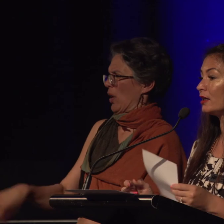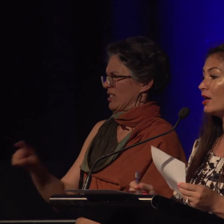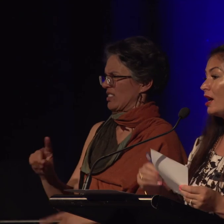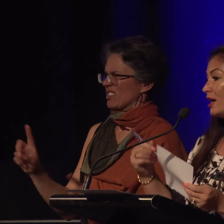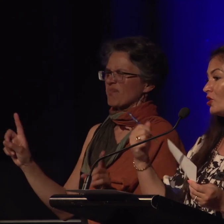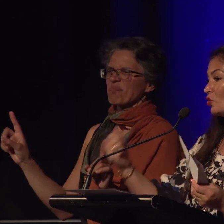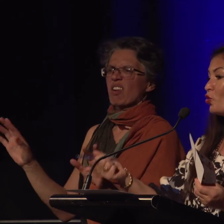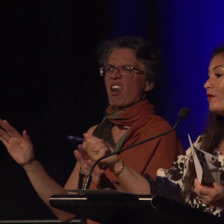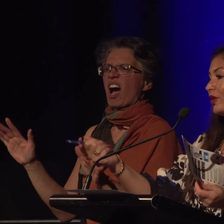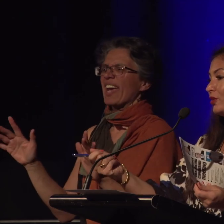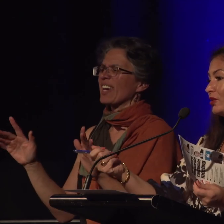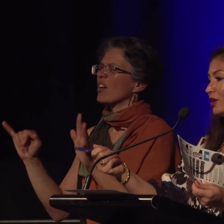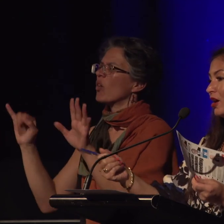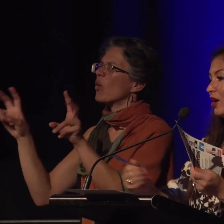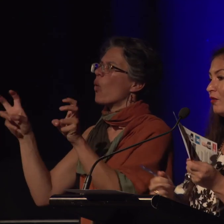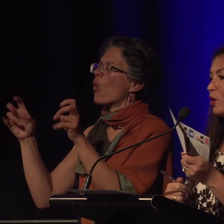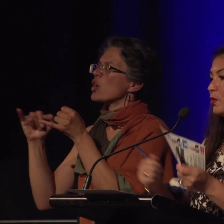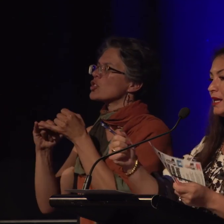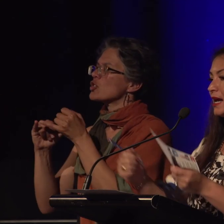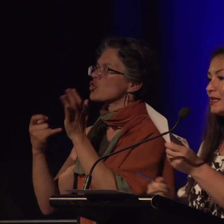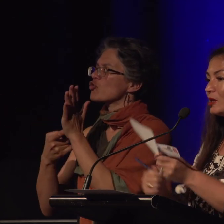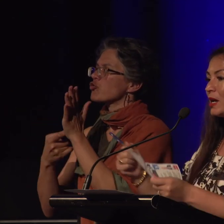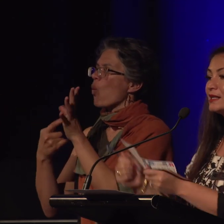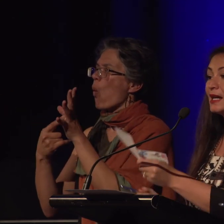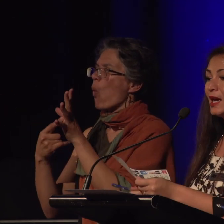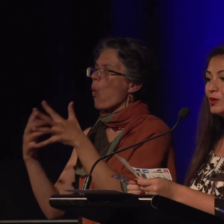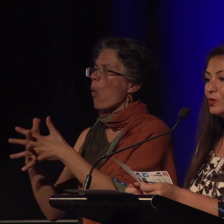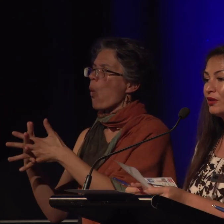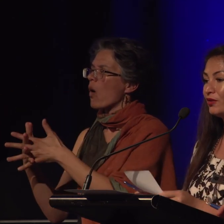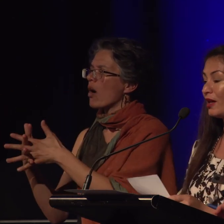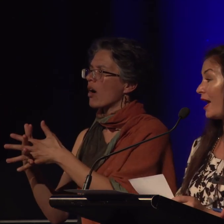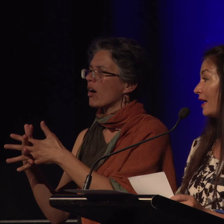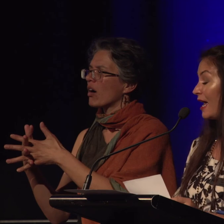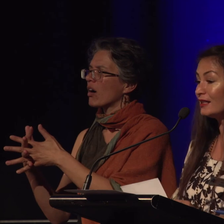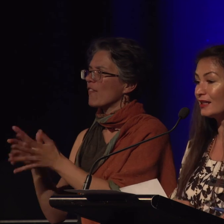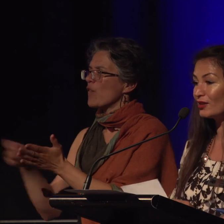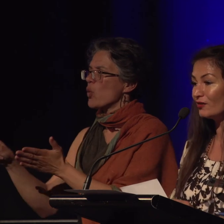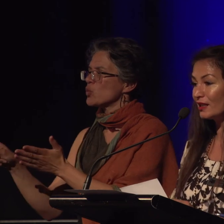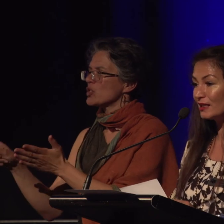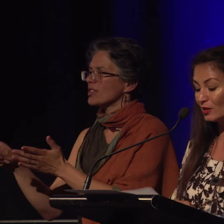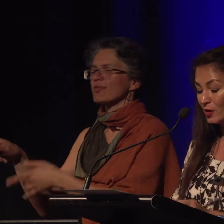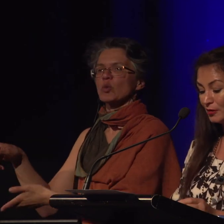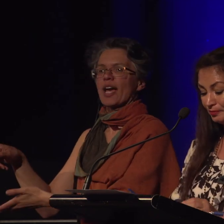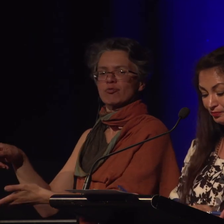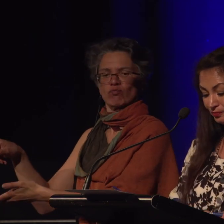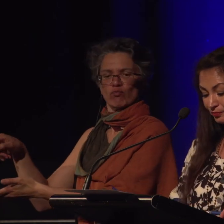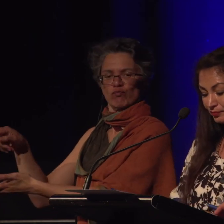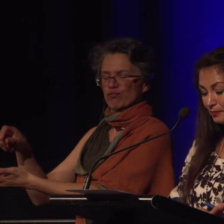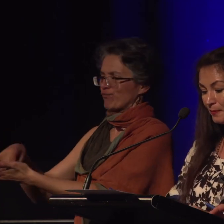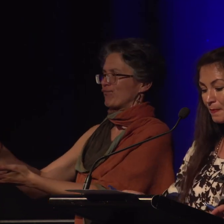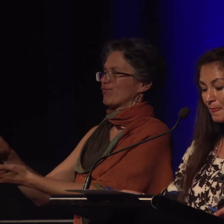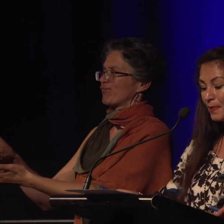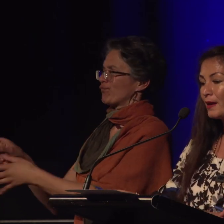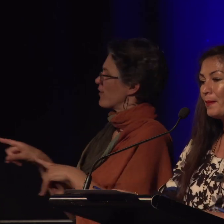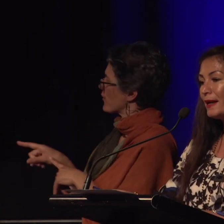like a straw vote of what we can anticipate is going to happen with our candidates over the next little while. Based on what you've